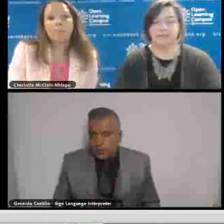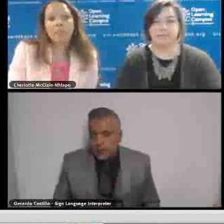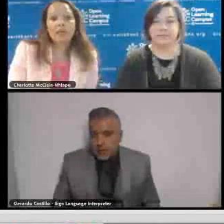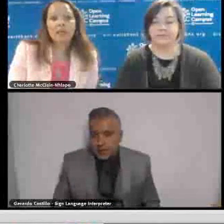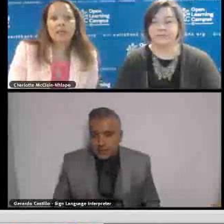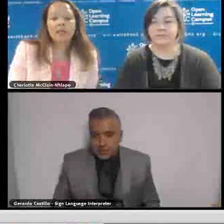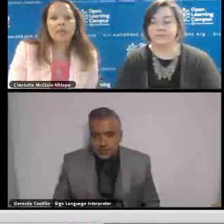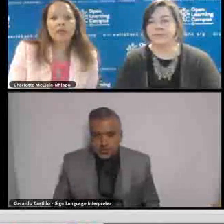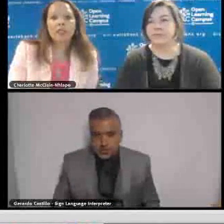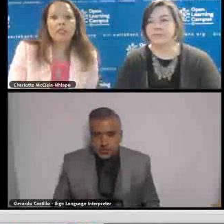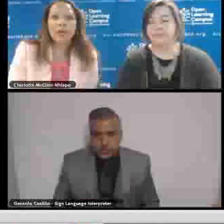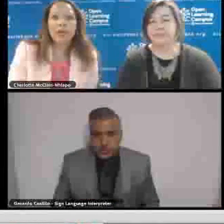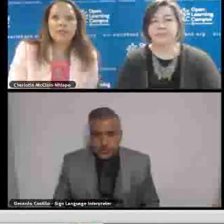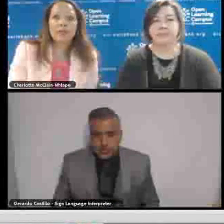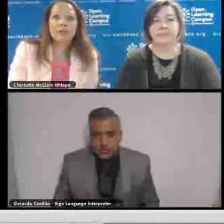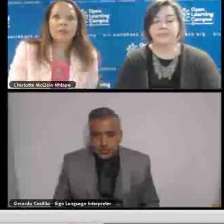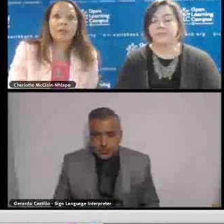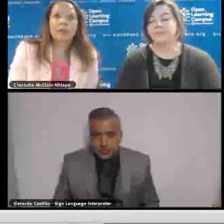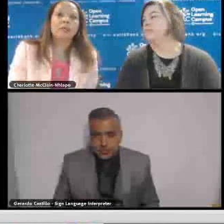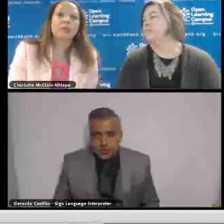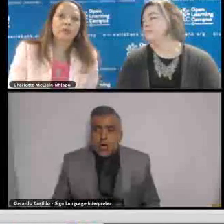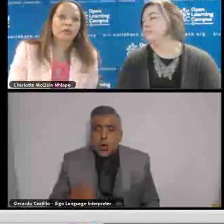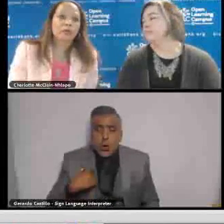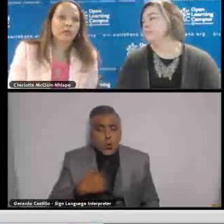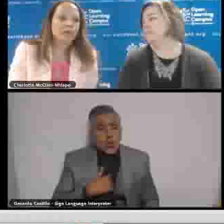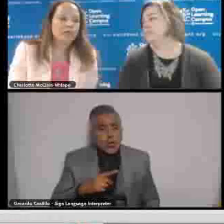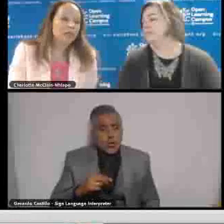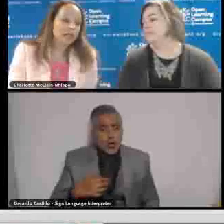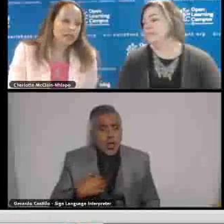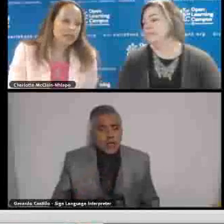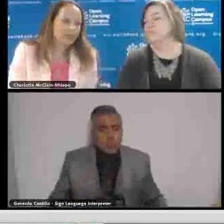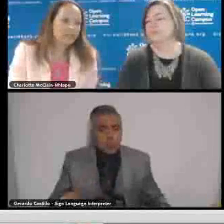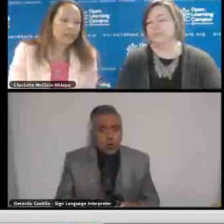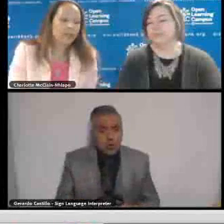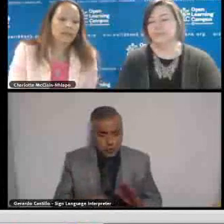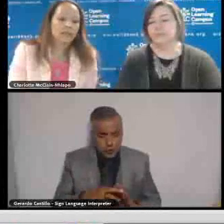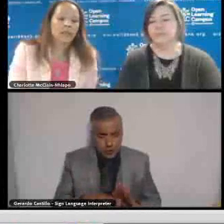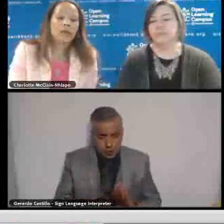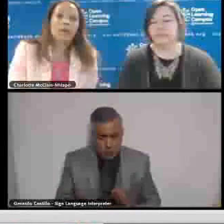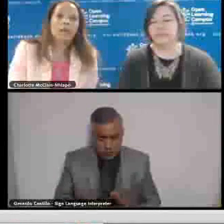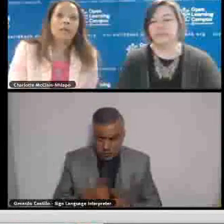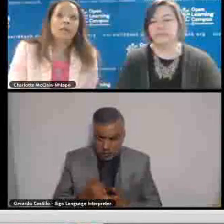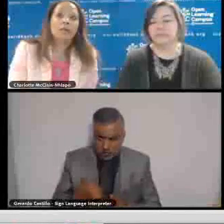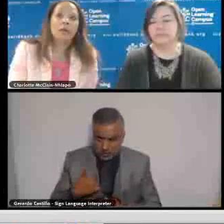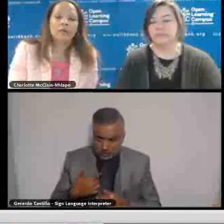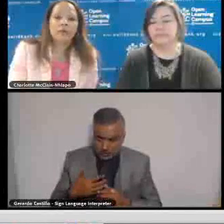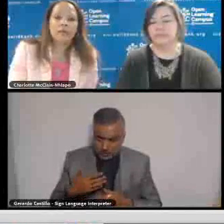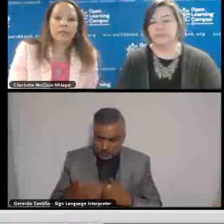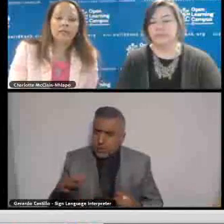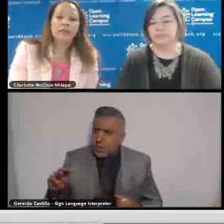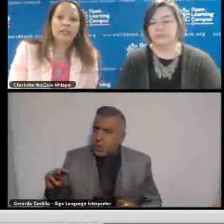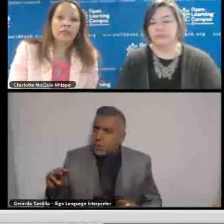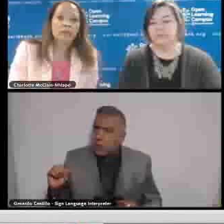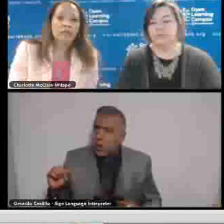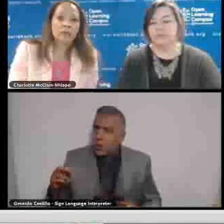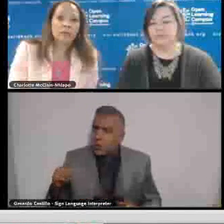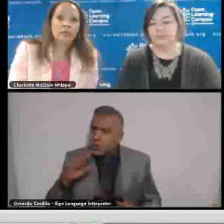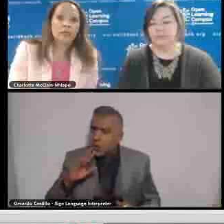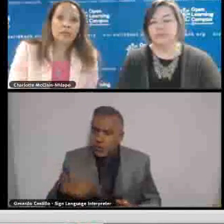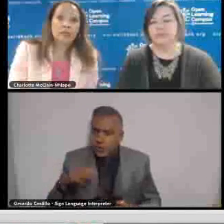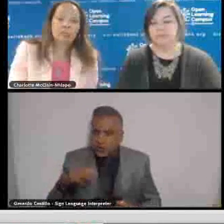that we do have some really important frameworks to guide us in that respect. I think Margaret mentioned the Convention on the Rights of Persons